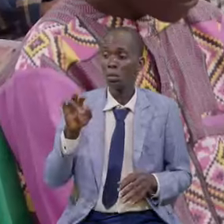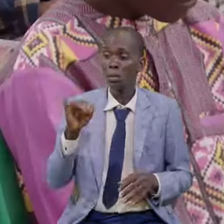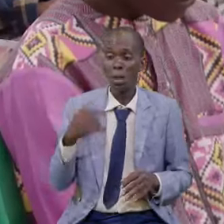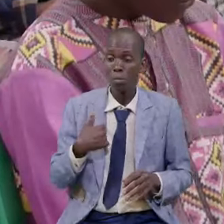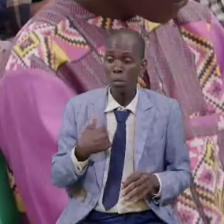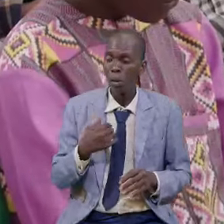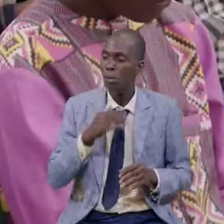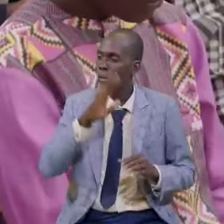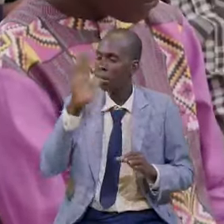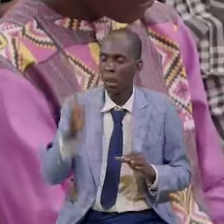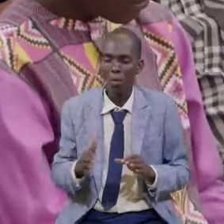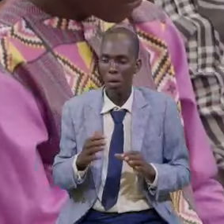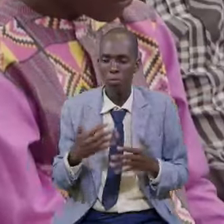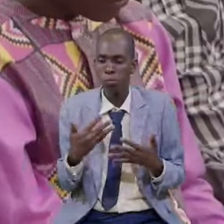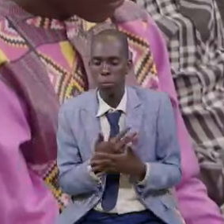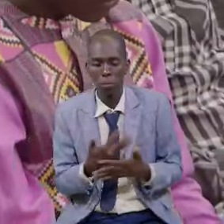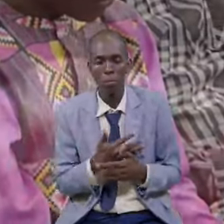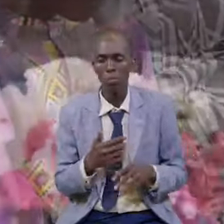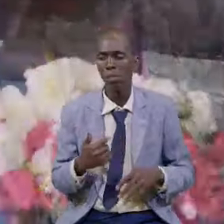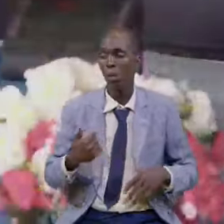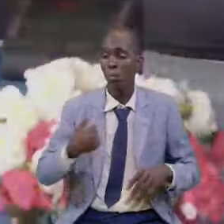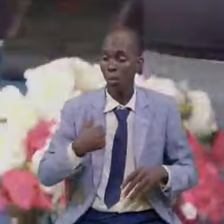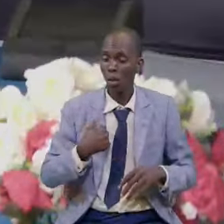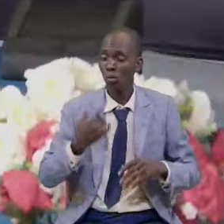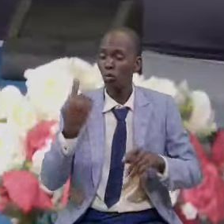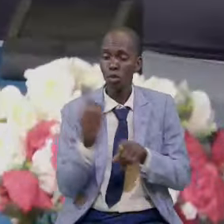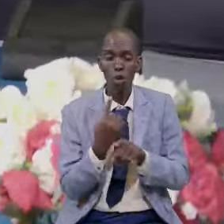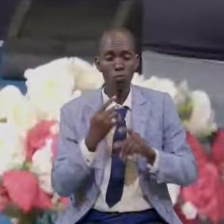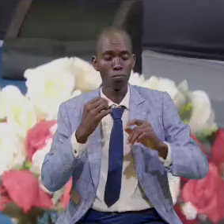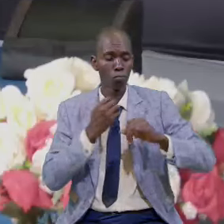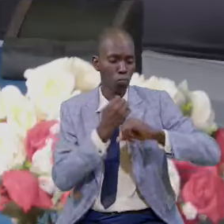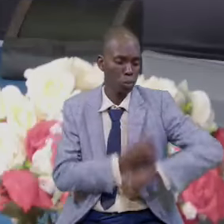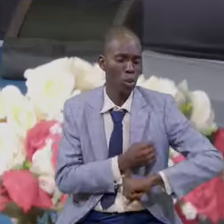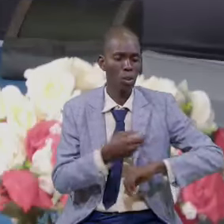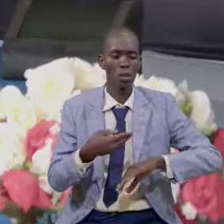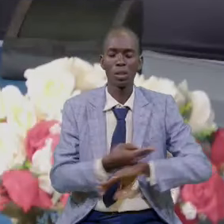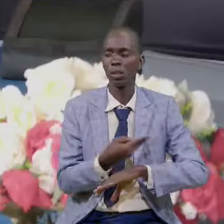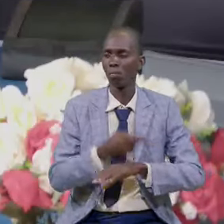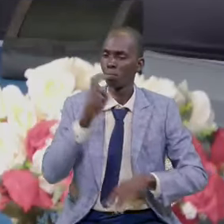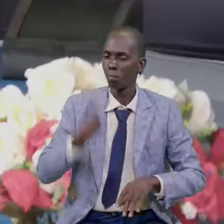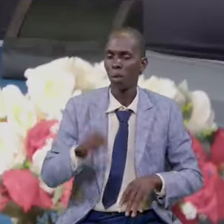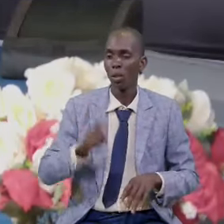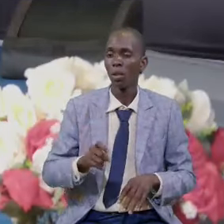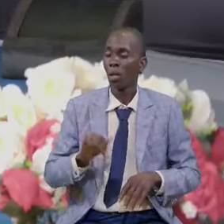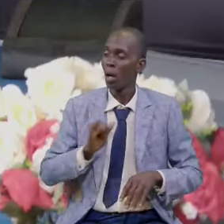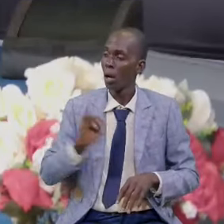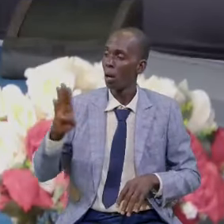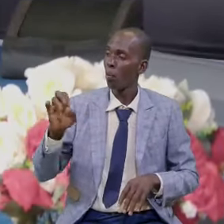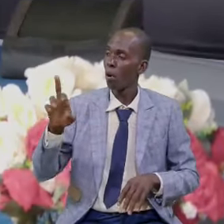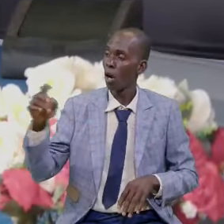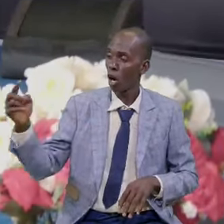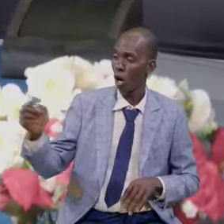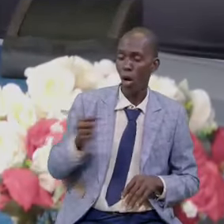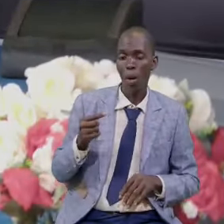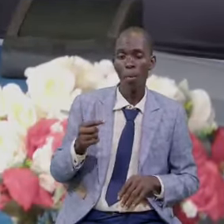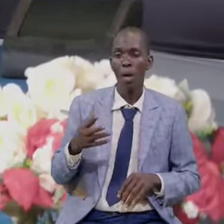is to protect the sheep. And then he said, I went out and I took up the bear.